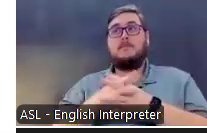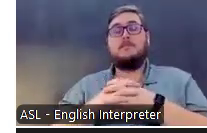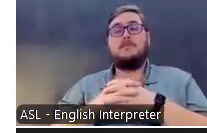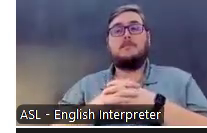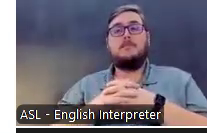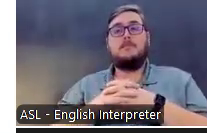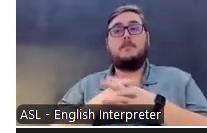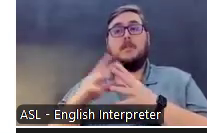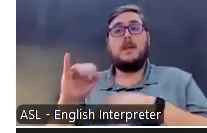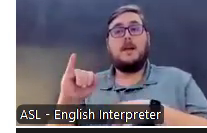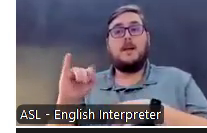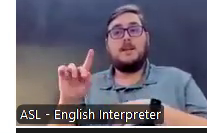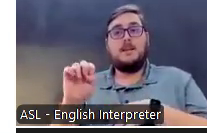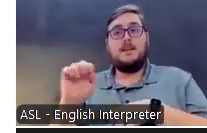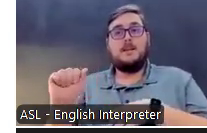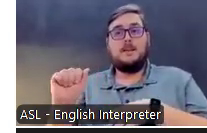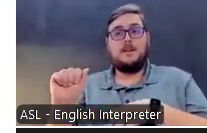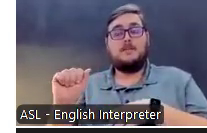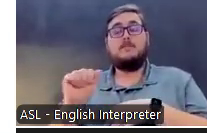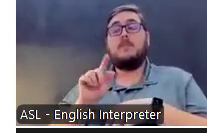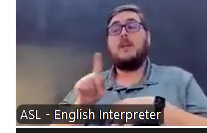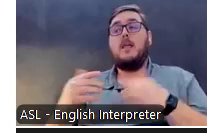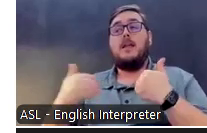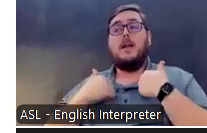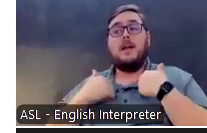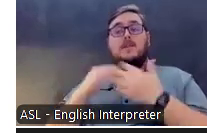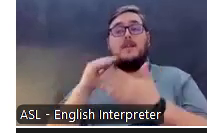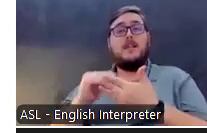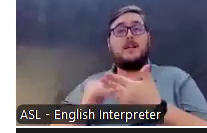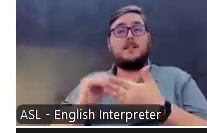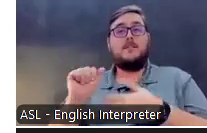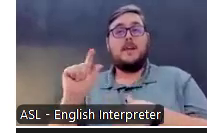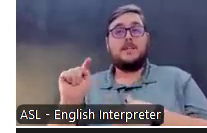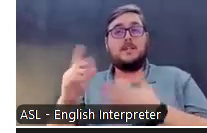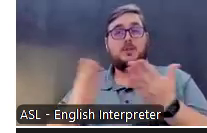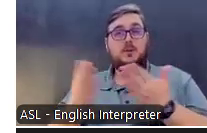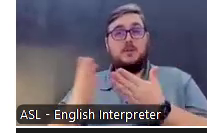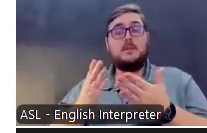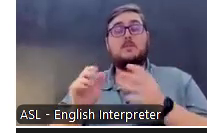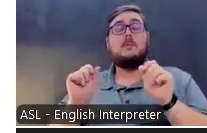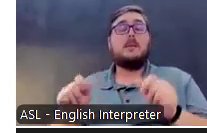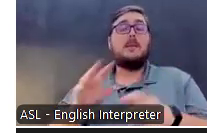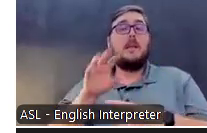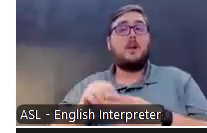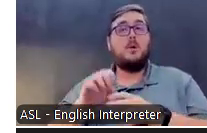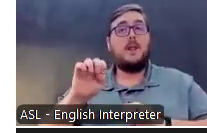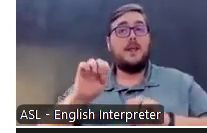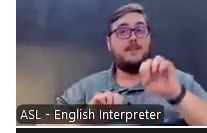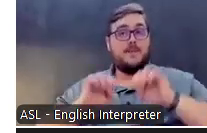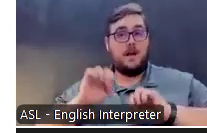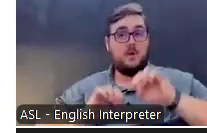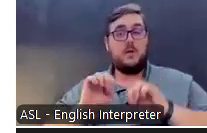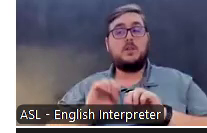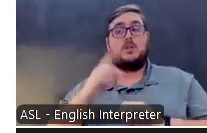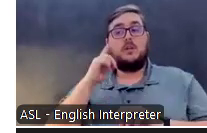And IDEA has a list of AT services, and that can include the evaluation of the student's needs